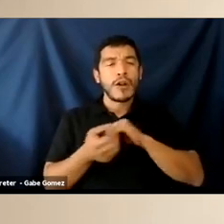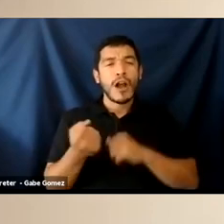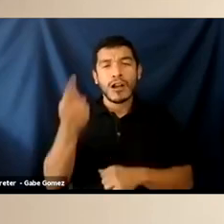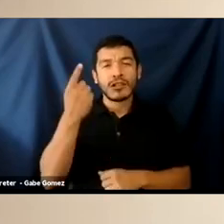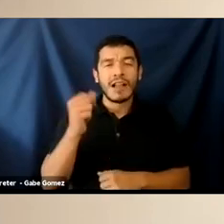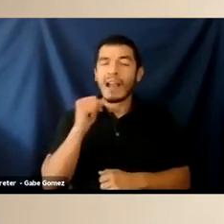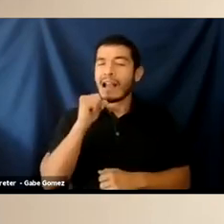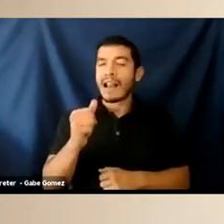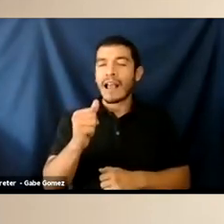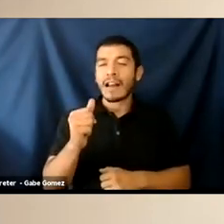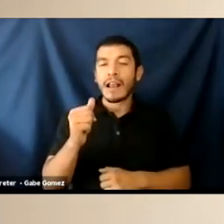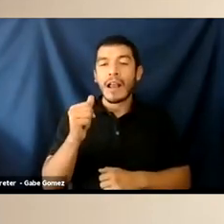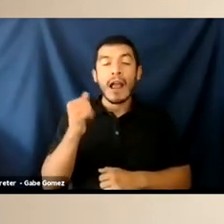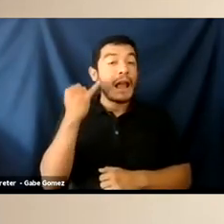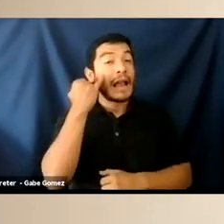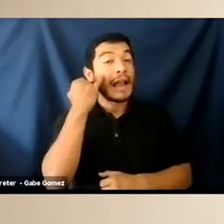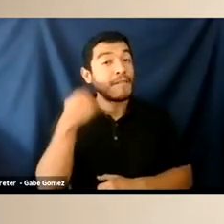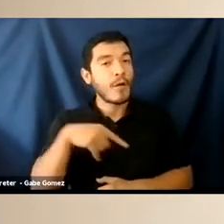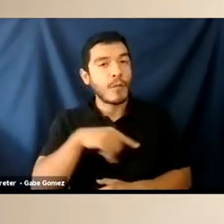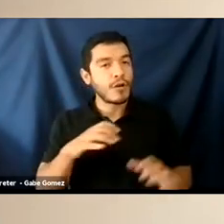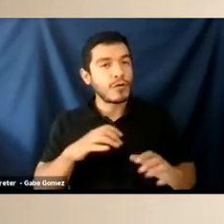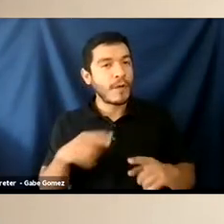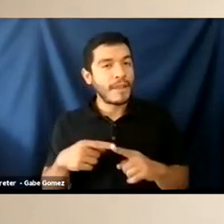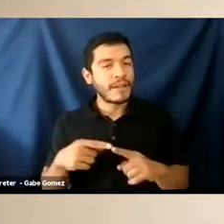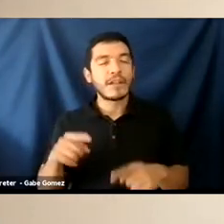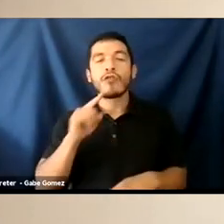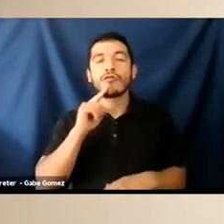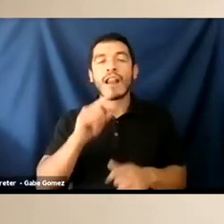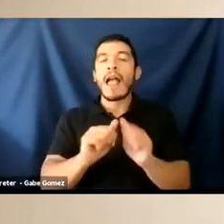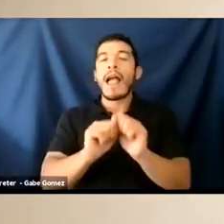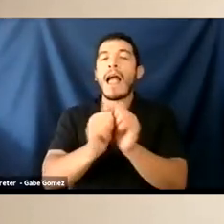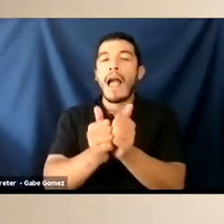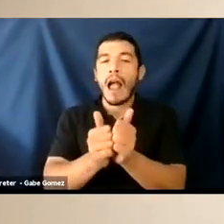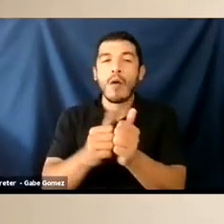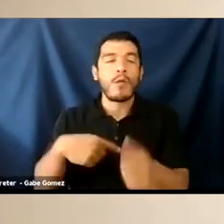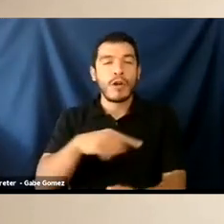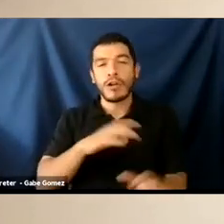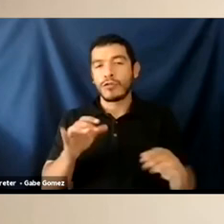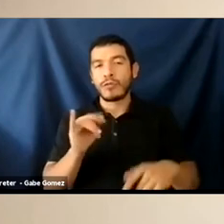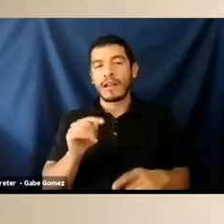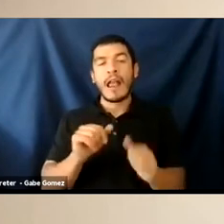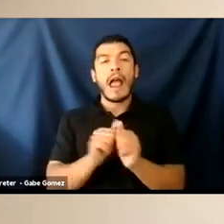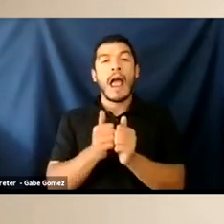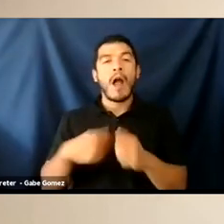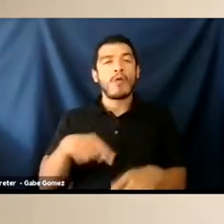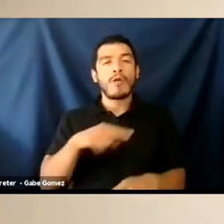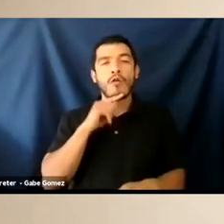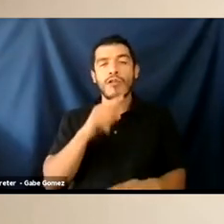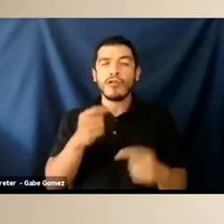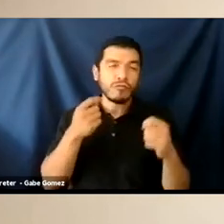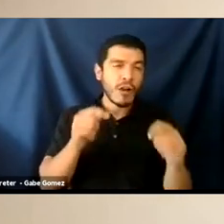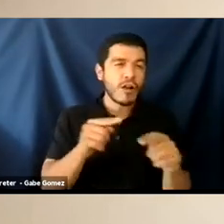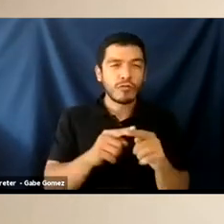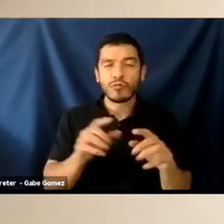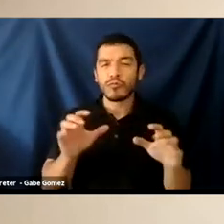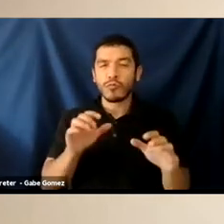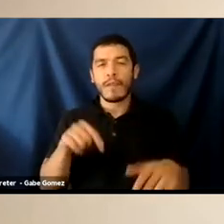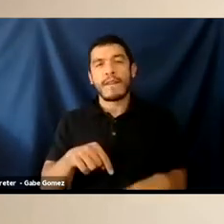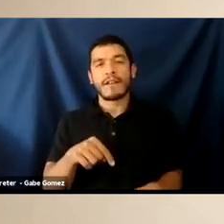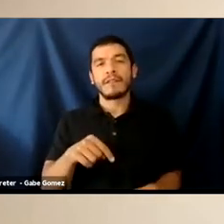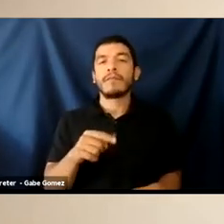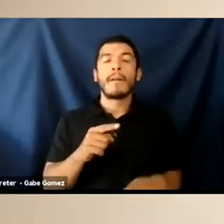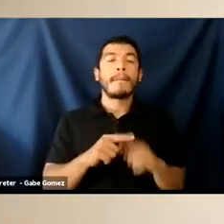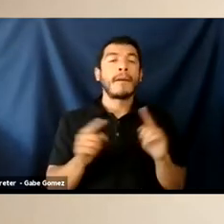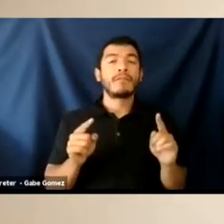of if we do this, it's a matter of how we do it and how we tackle this topic.